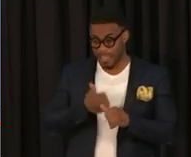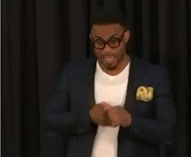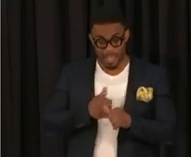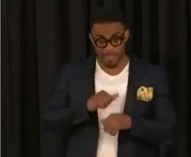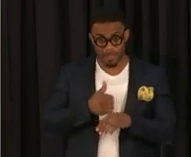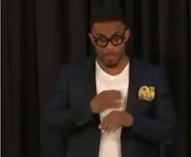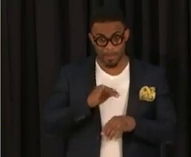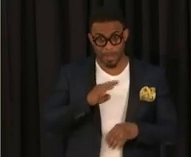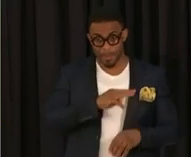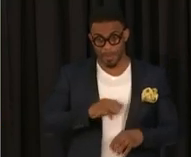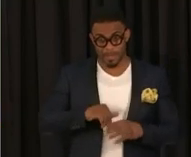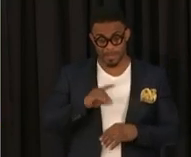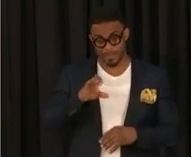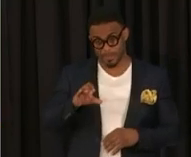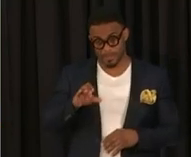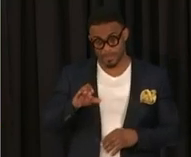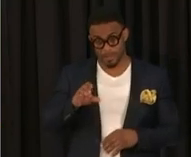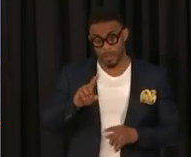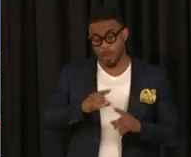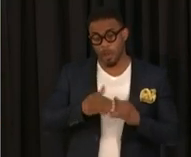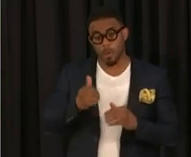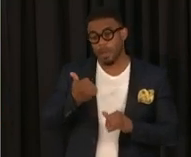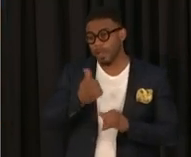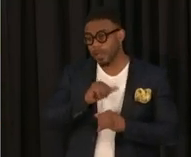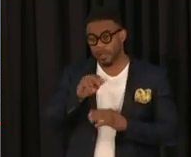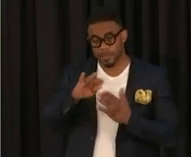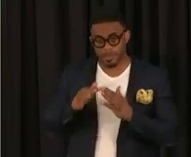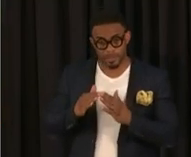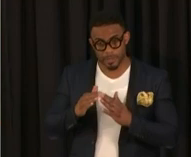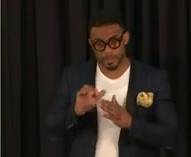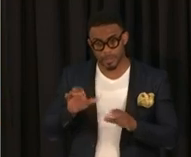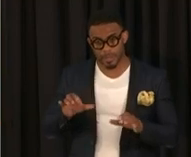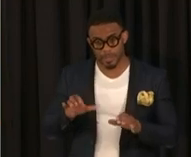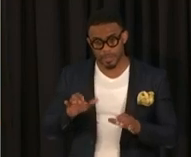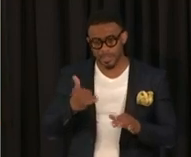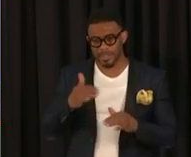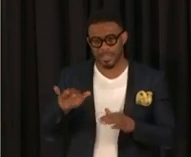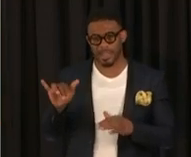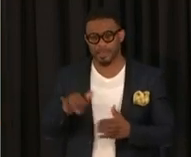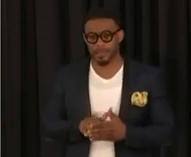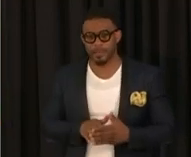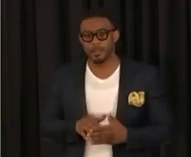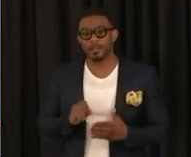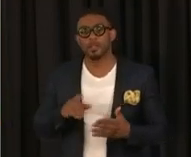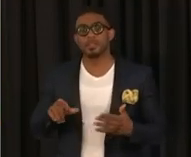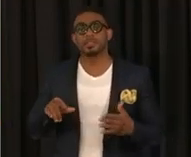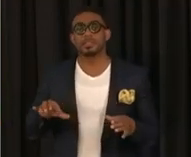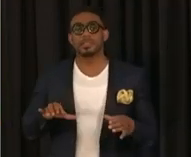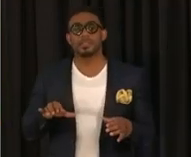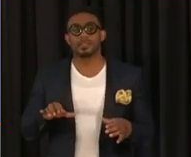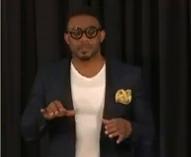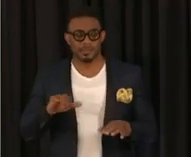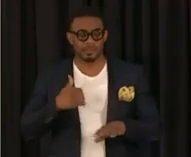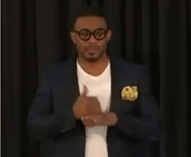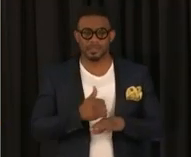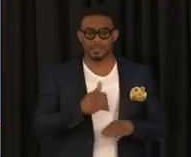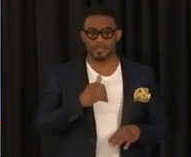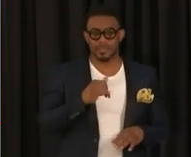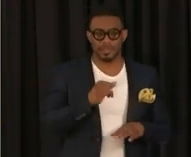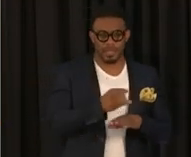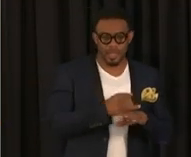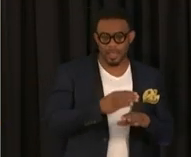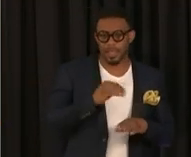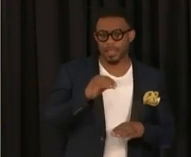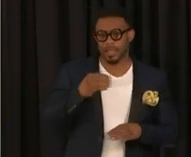ever designated by a mayor in D.C., but almost any other city that does anything like that. And so she designated Kingman Island